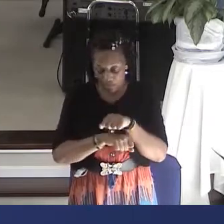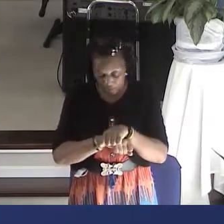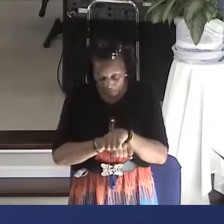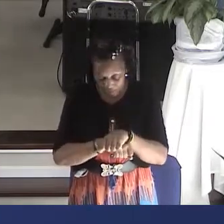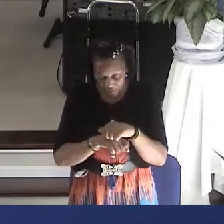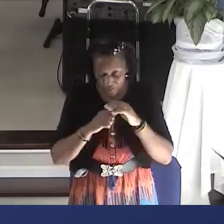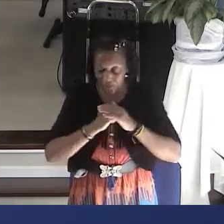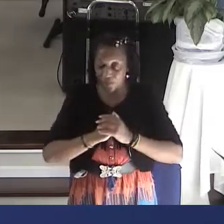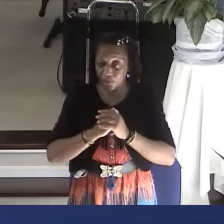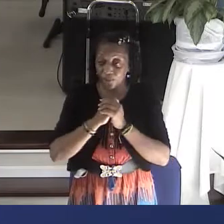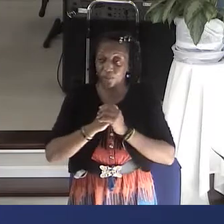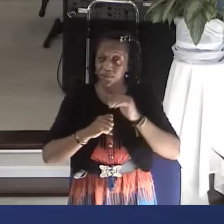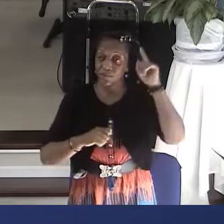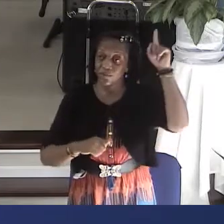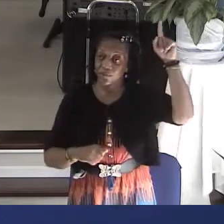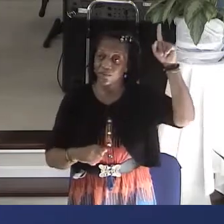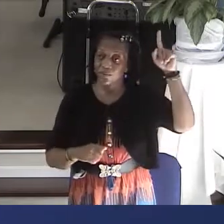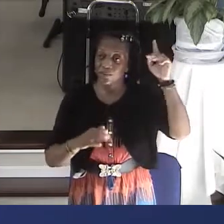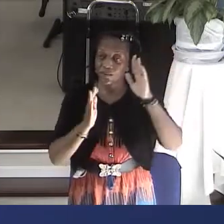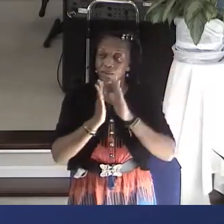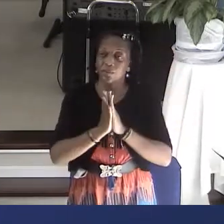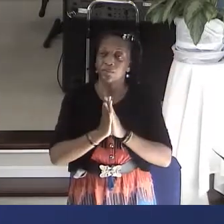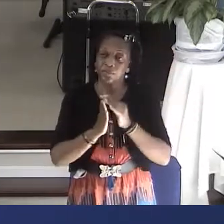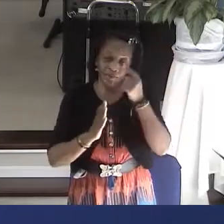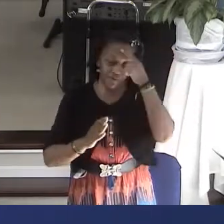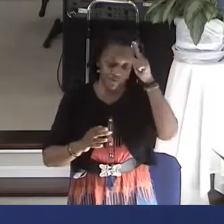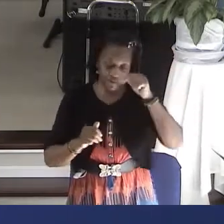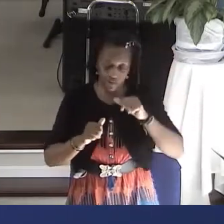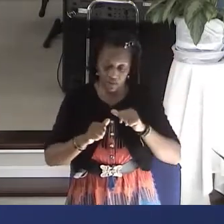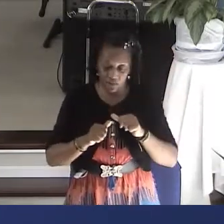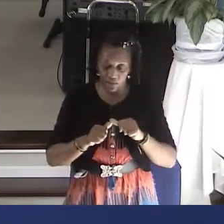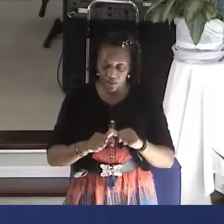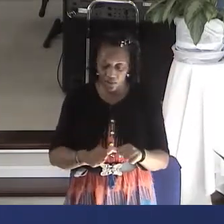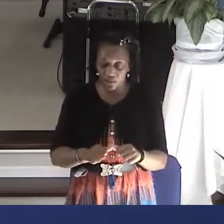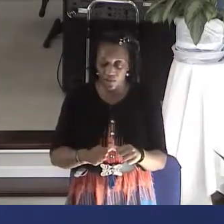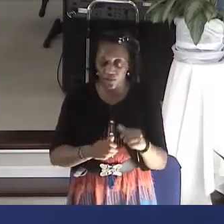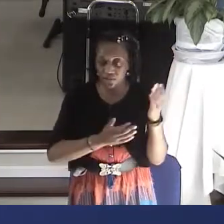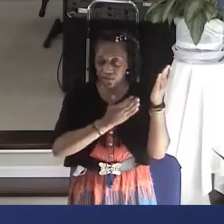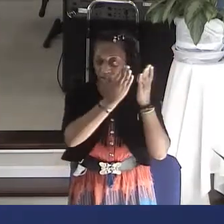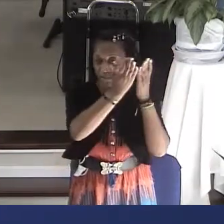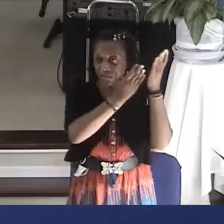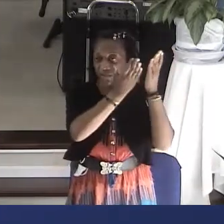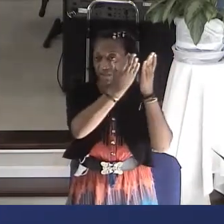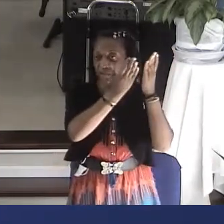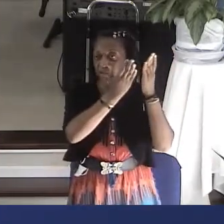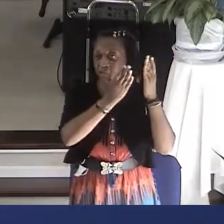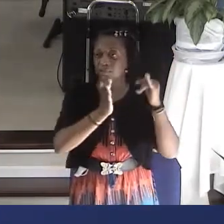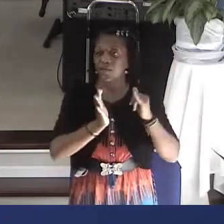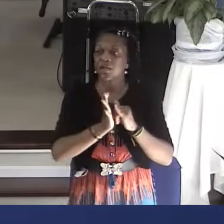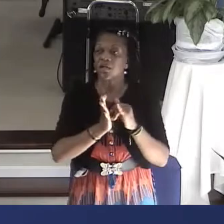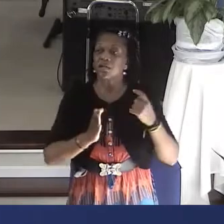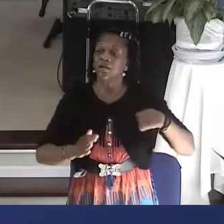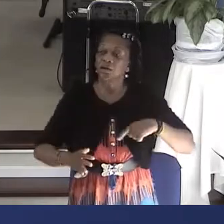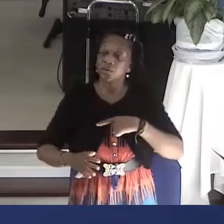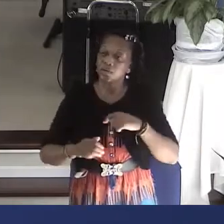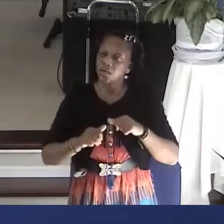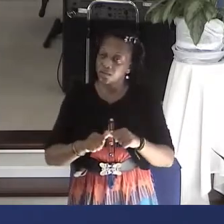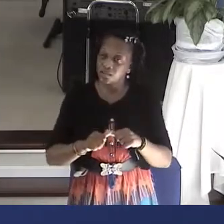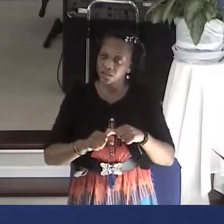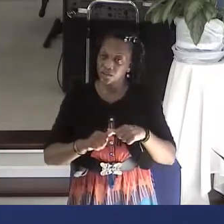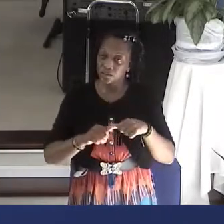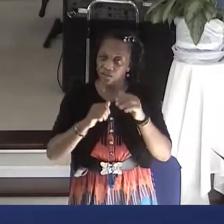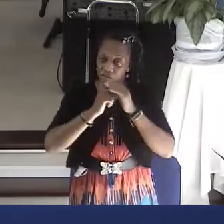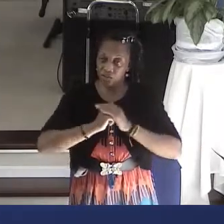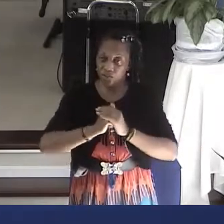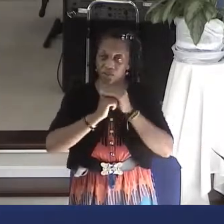for the remaining of this service, O God, that we will continue to worship you in spirit and in